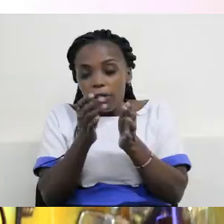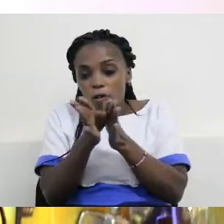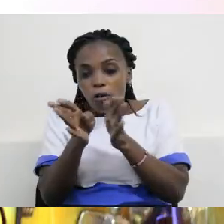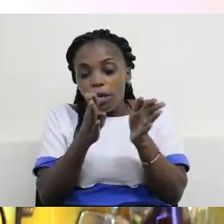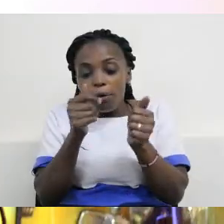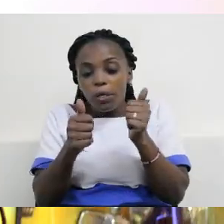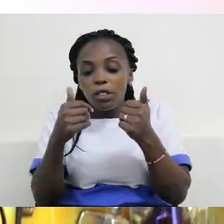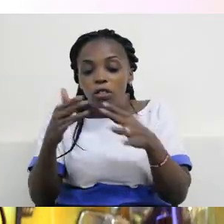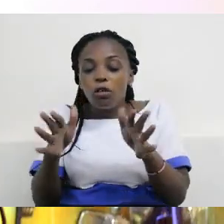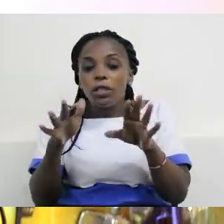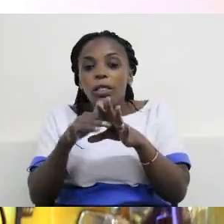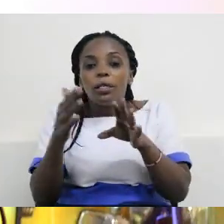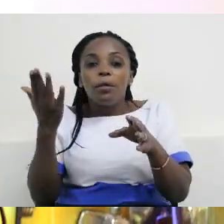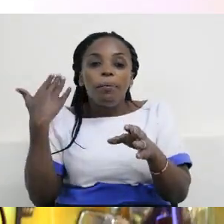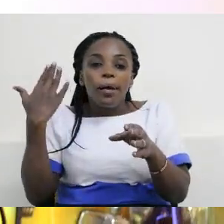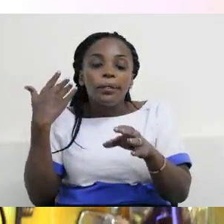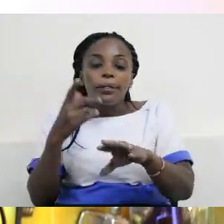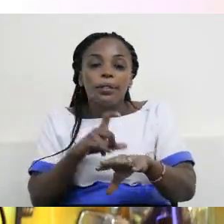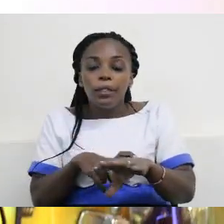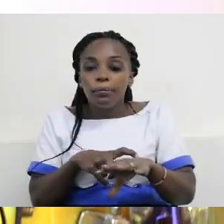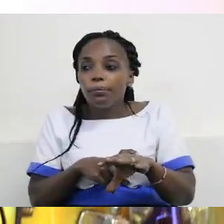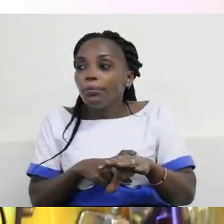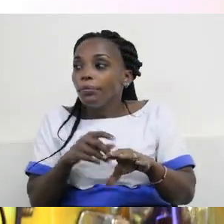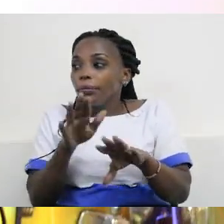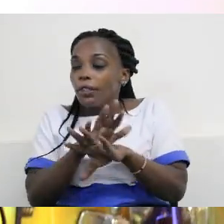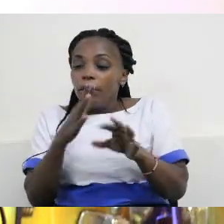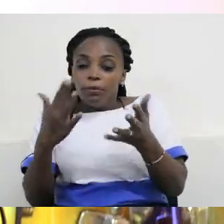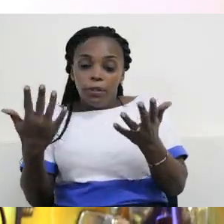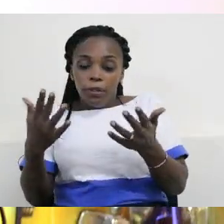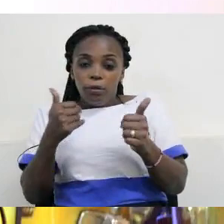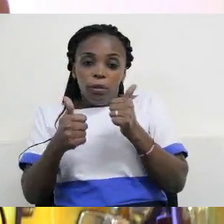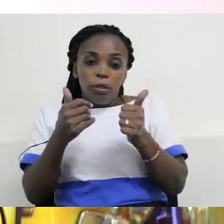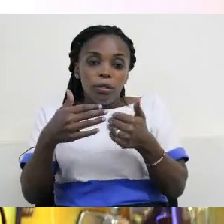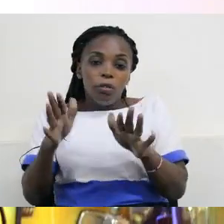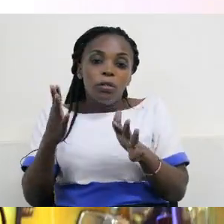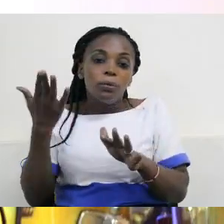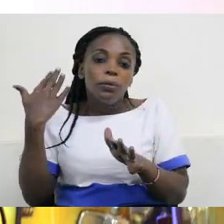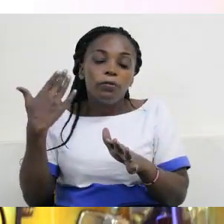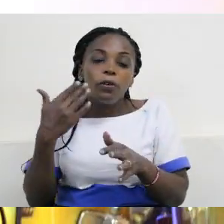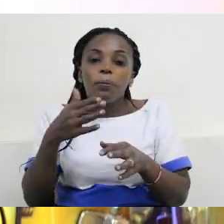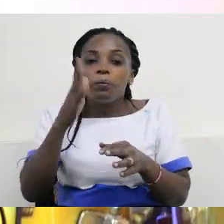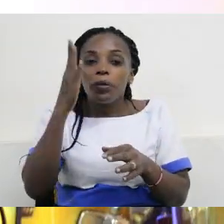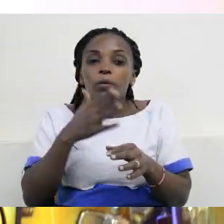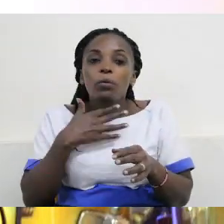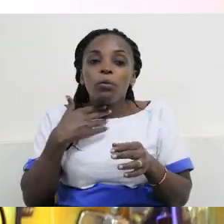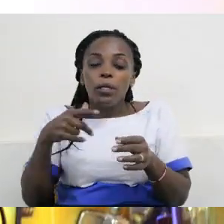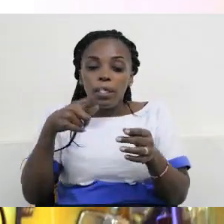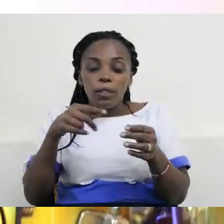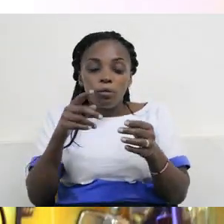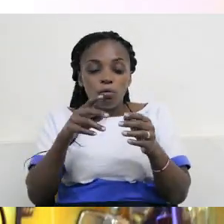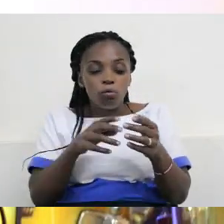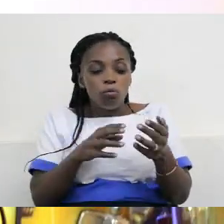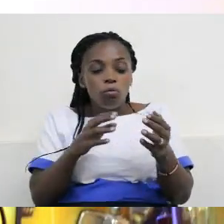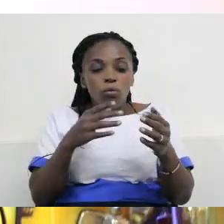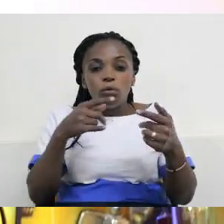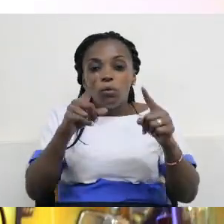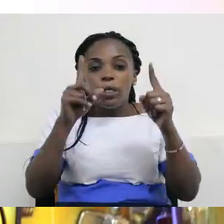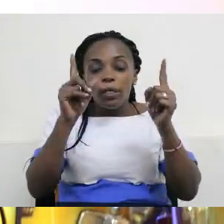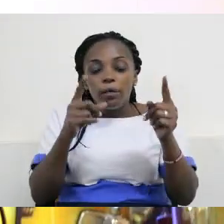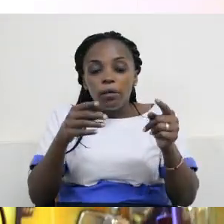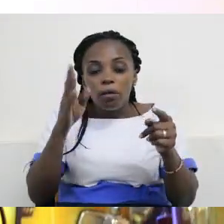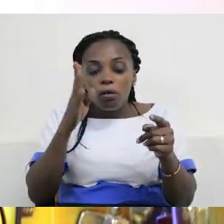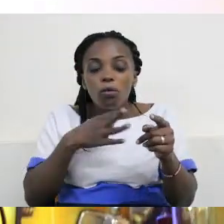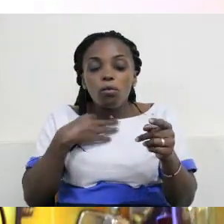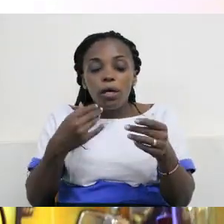have lost in the past seasons. Everything that we have lost, God wants us to capture. He wants us to conquer. He wants to invade.